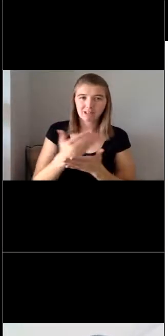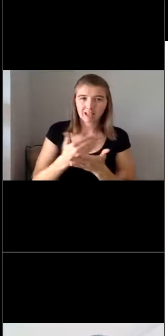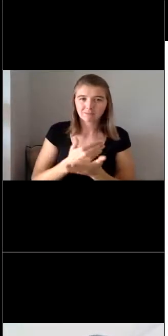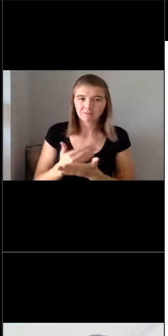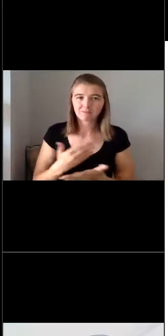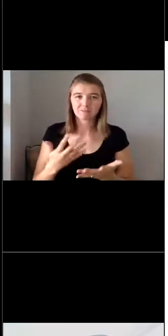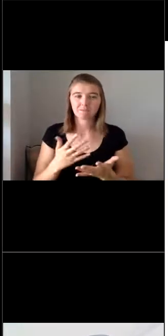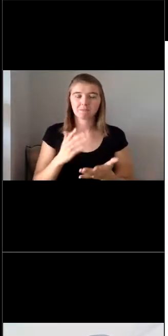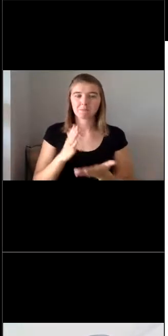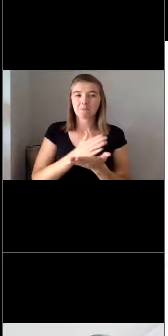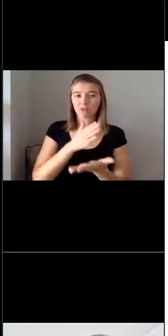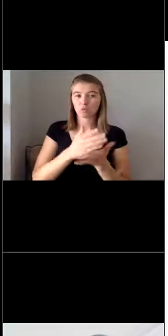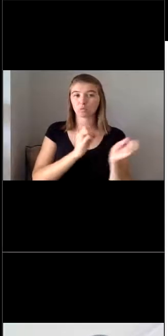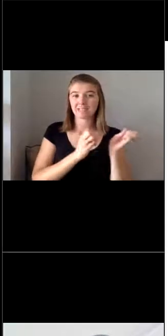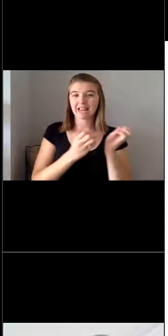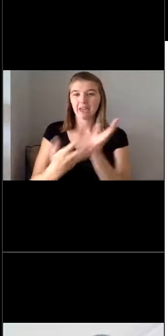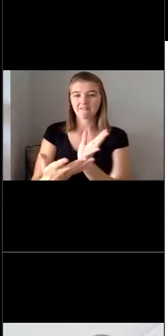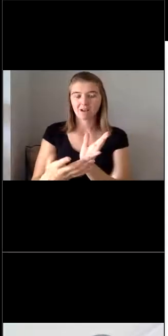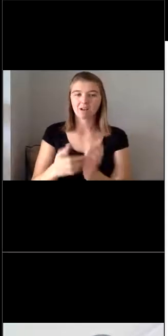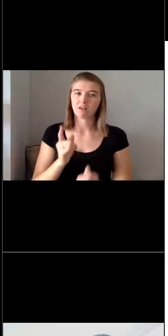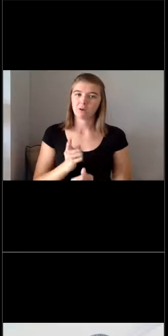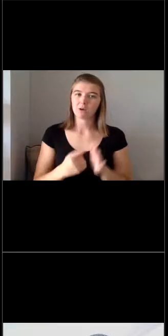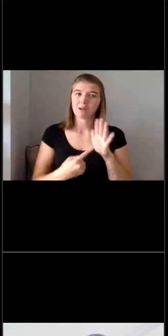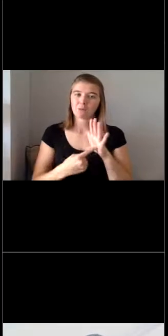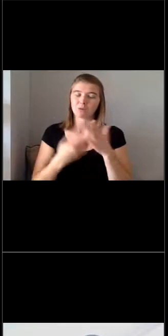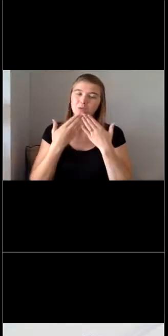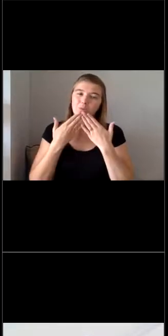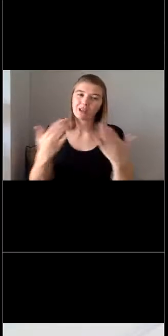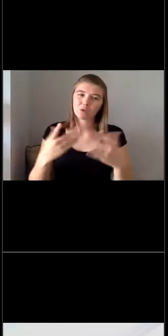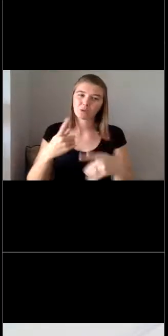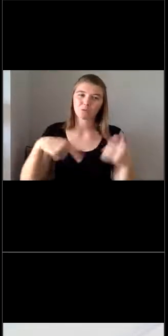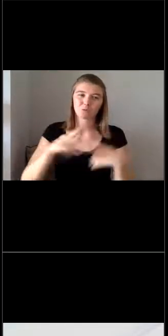our patients and consumers. Thank you.